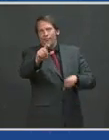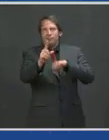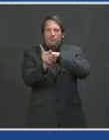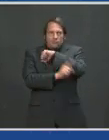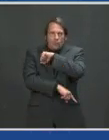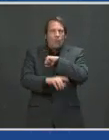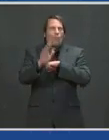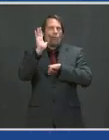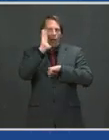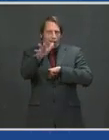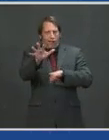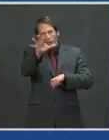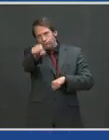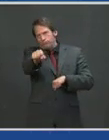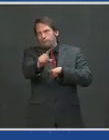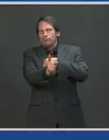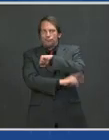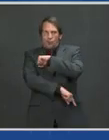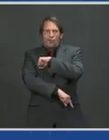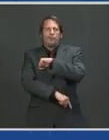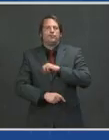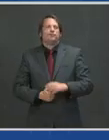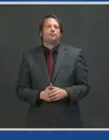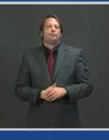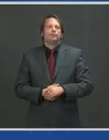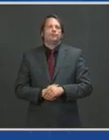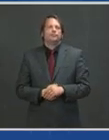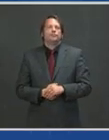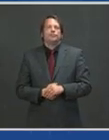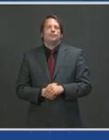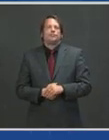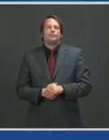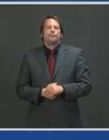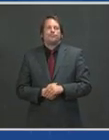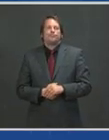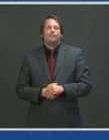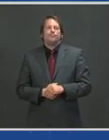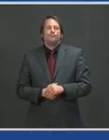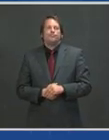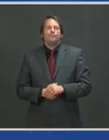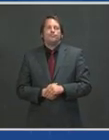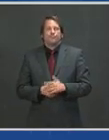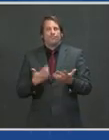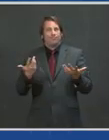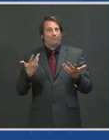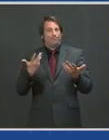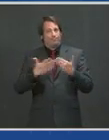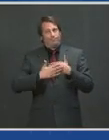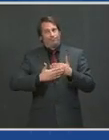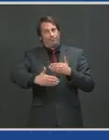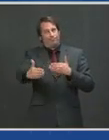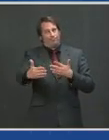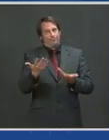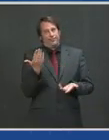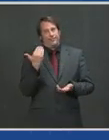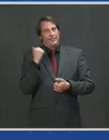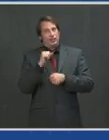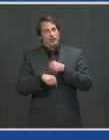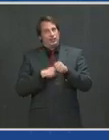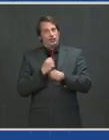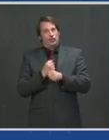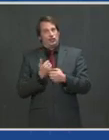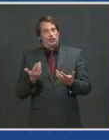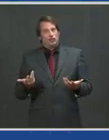to more than what I proposed in just 15 years. It's honest, it's fair,